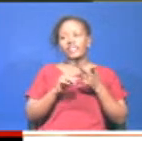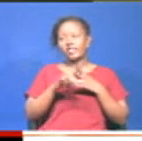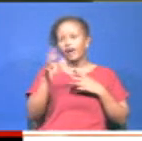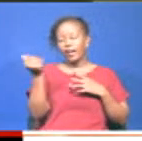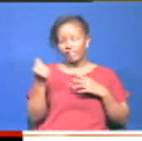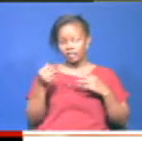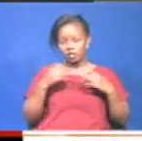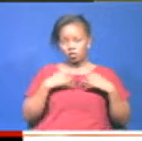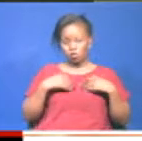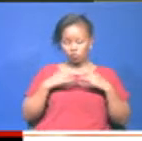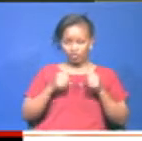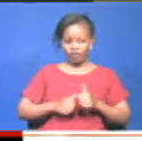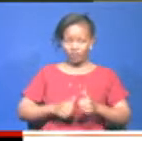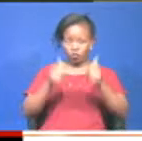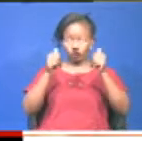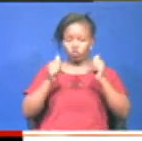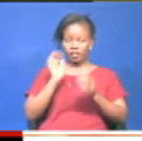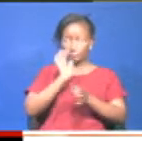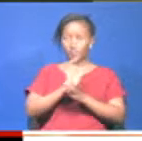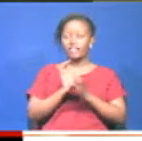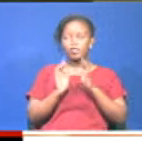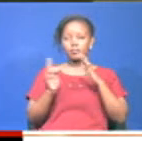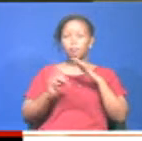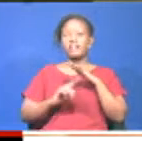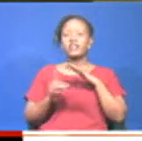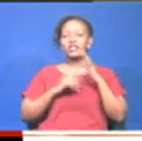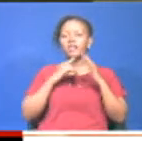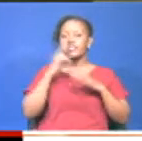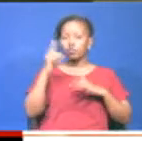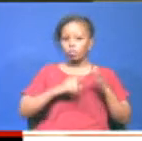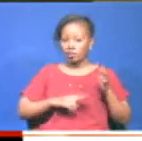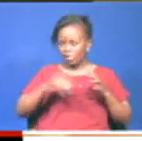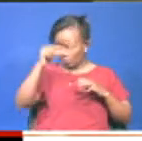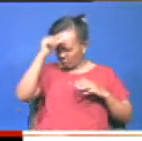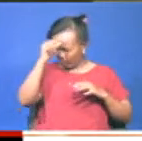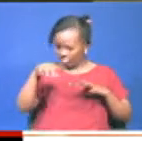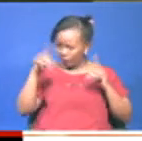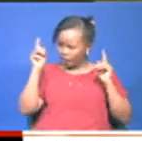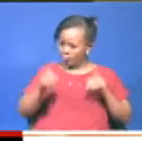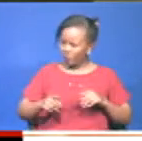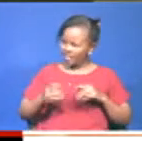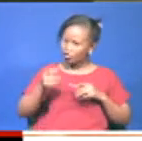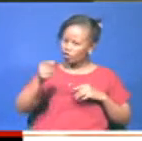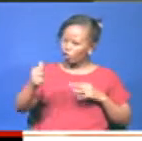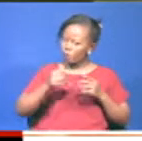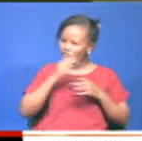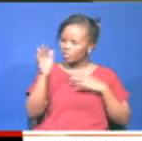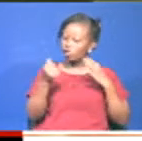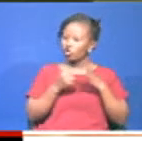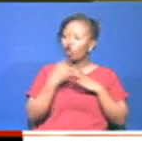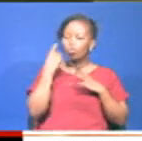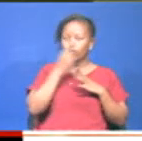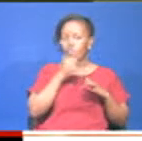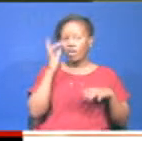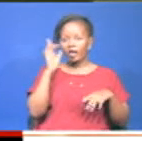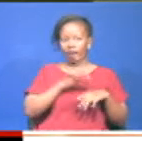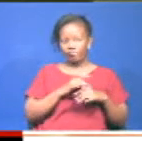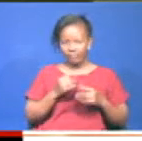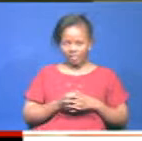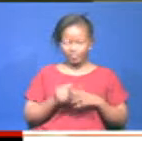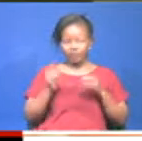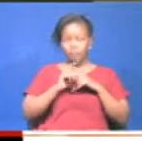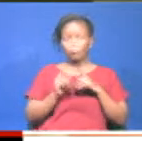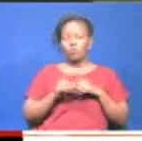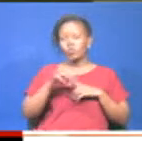Apostolic Church Ministry say the government should compensate all those affected by the illegal move. Also affected are tens